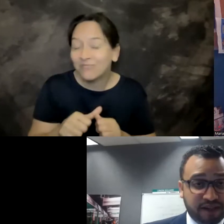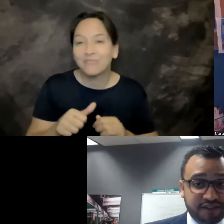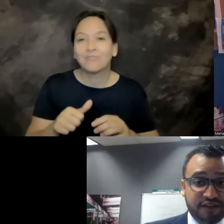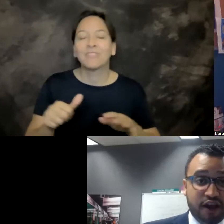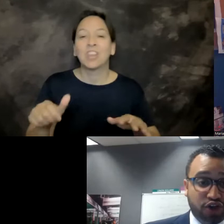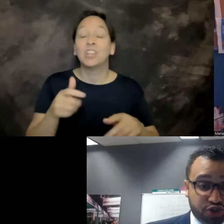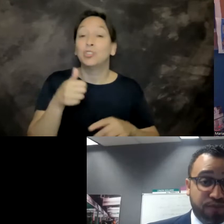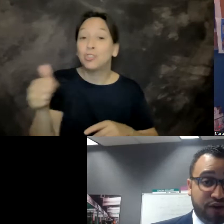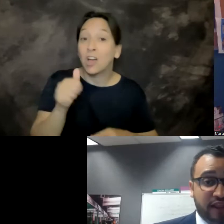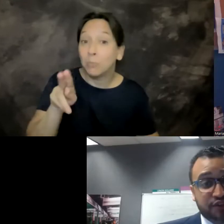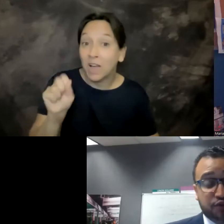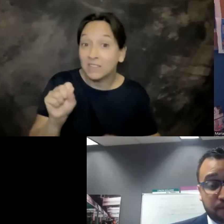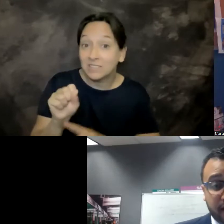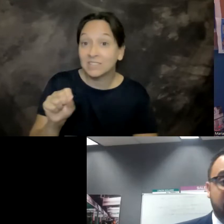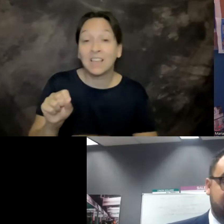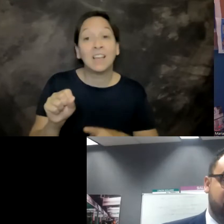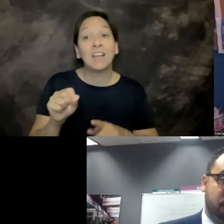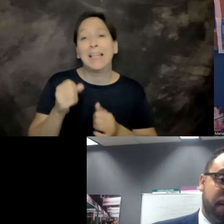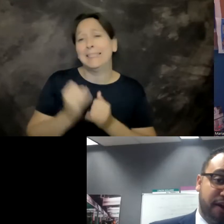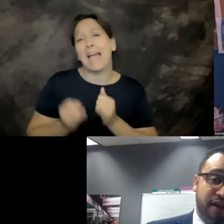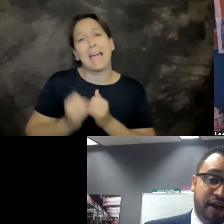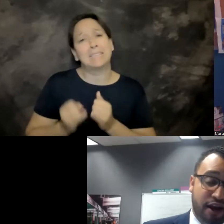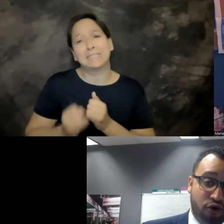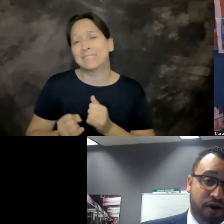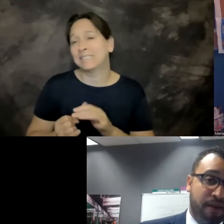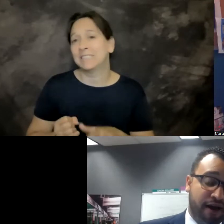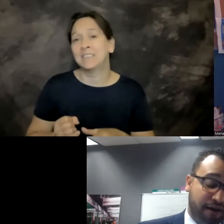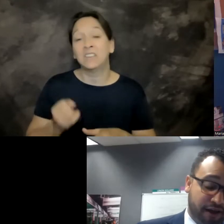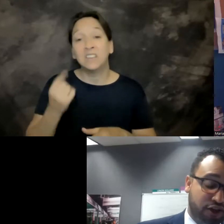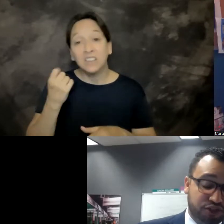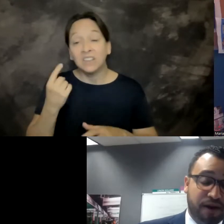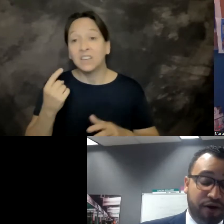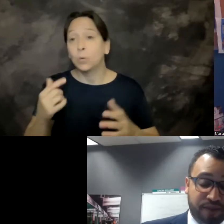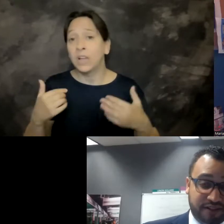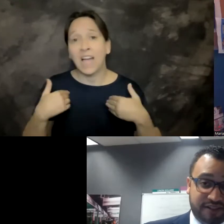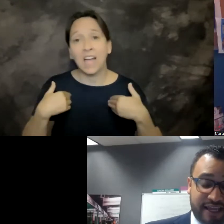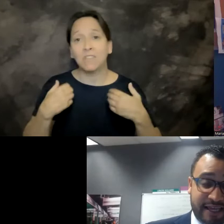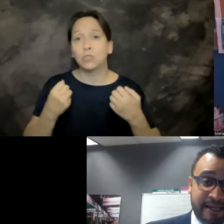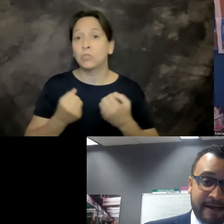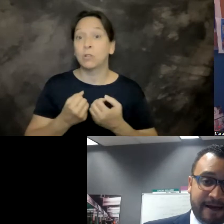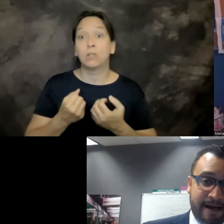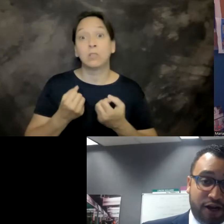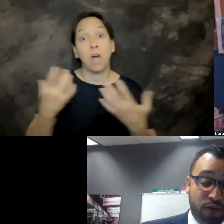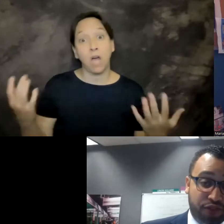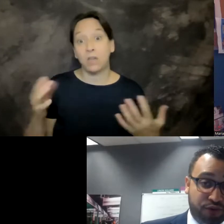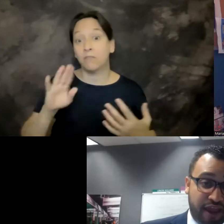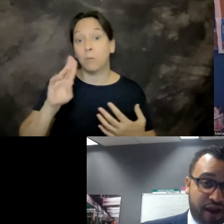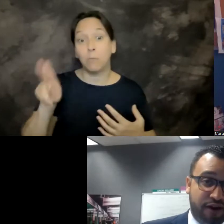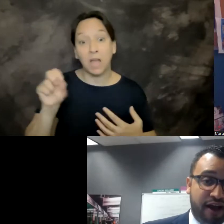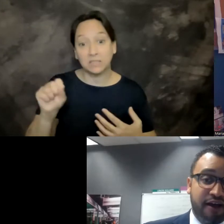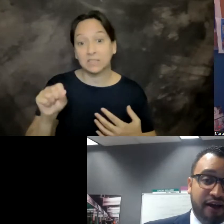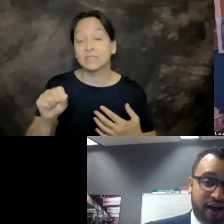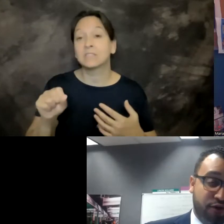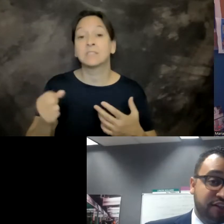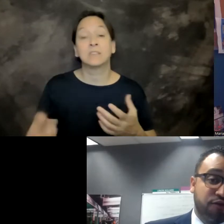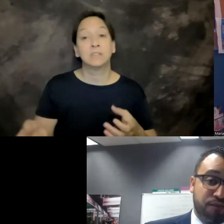shuttle buses should be your last resort, because there's going to be an enormous amount, a huge amount of buses in going through the